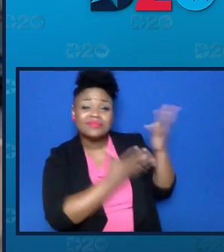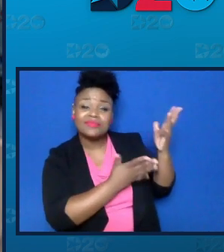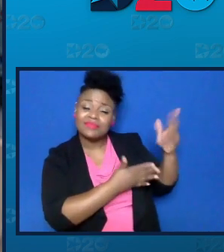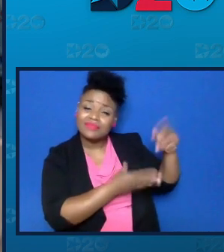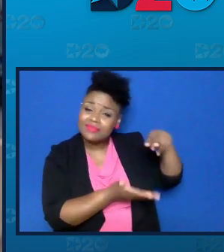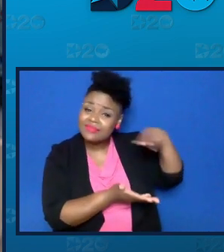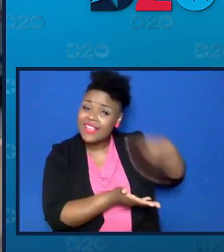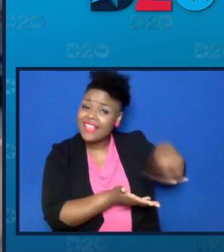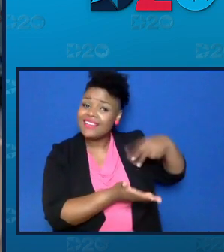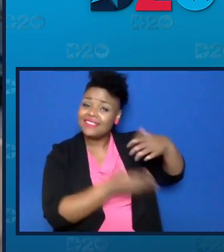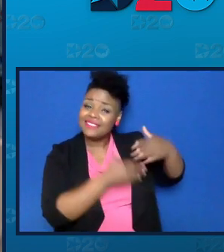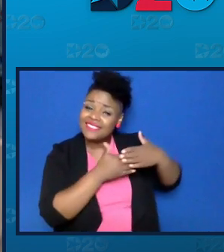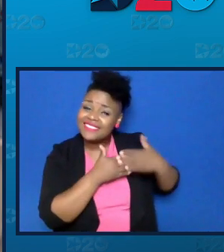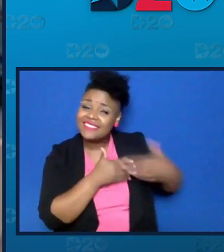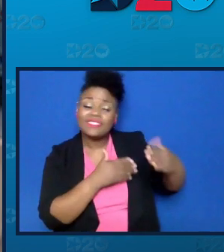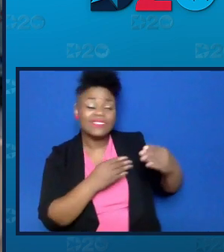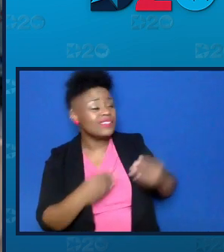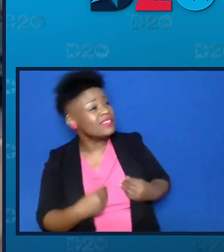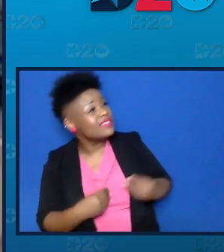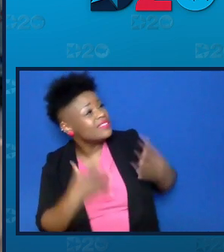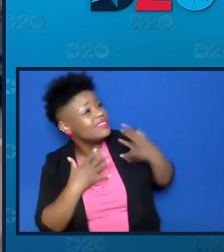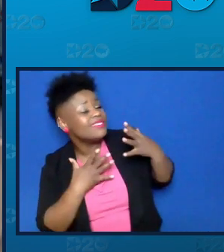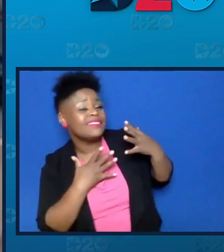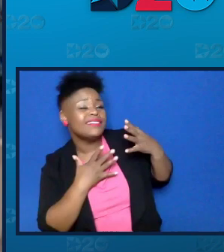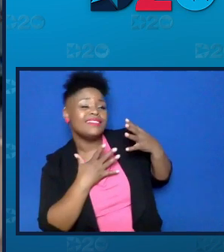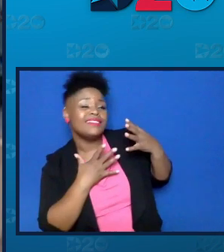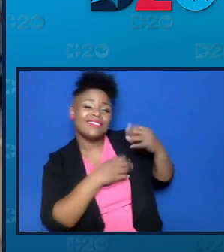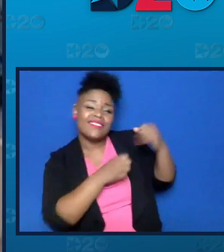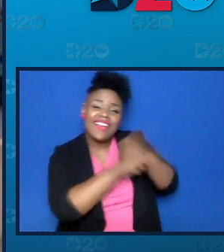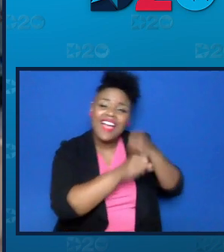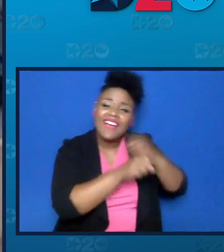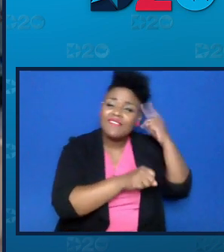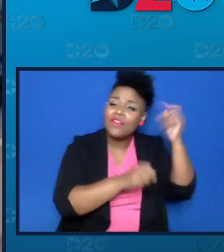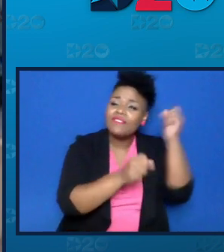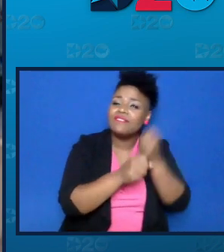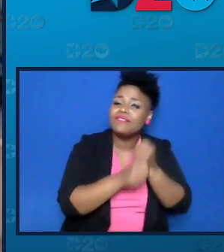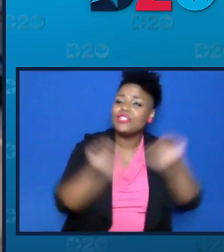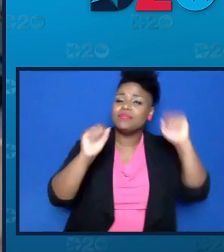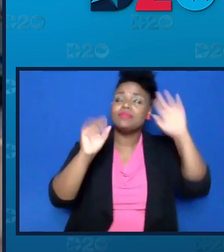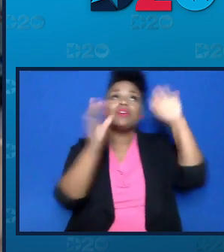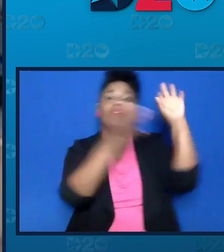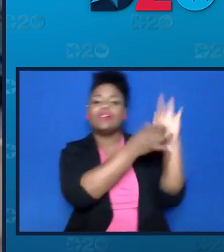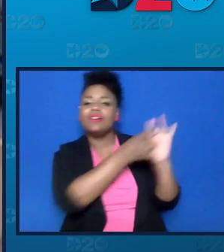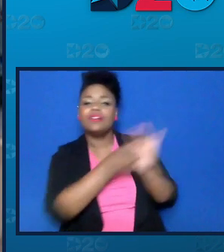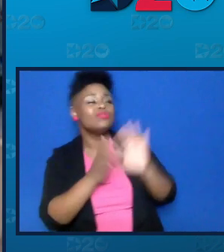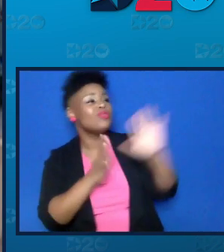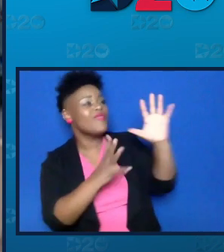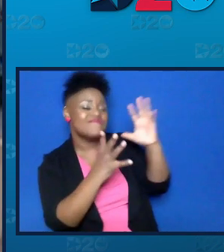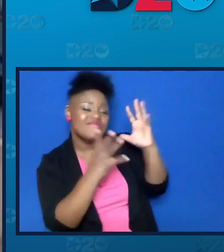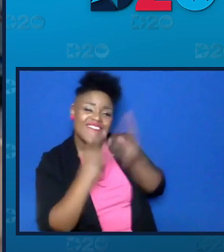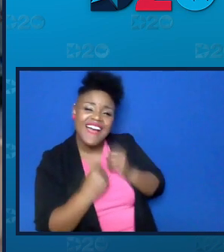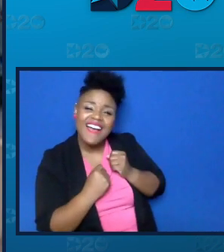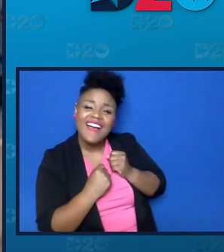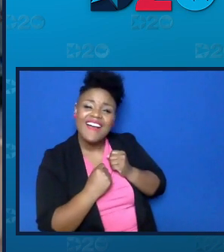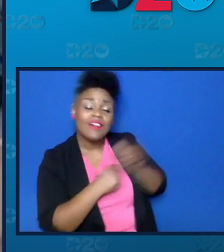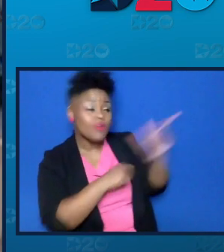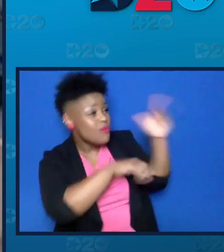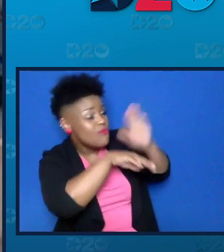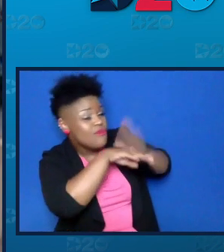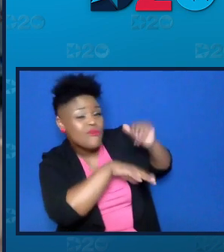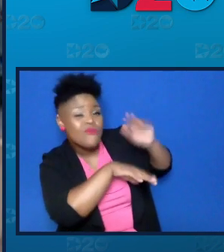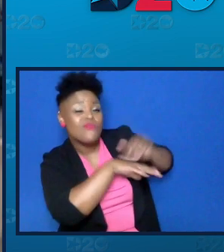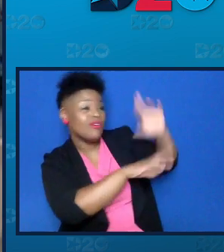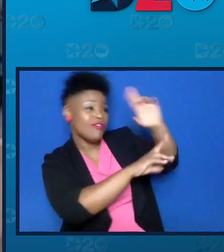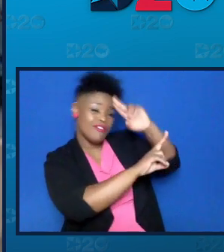might fight for a vision that is worthy of you and your call to honor the dignity of all of your creation.